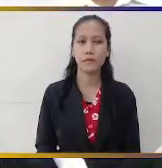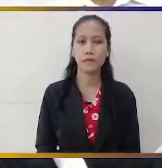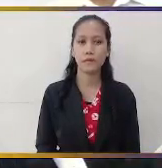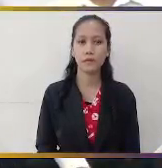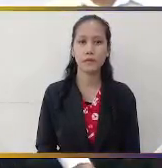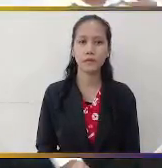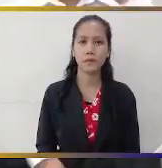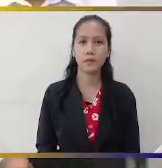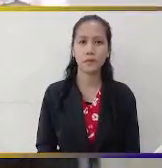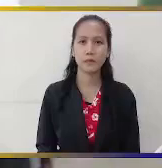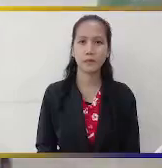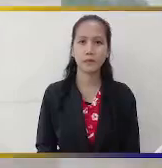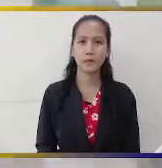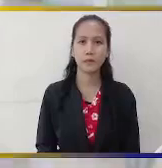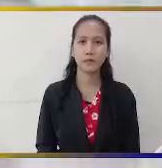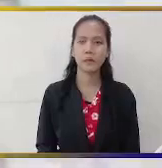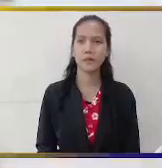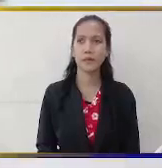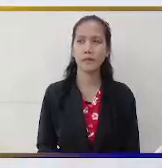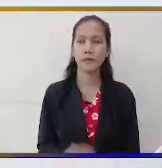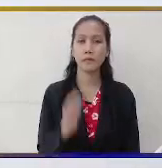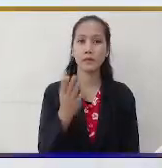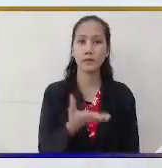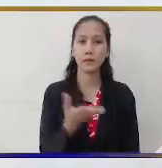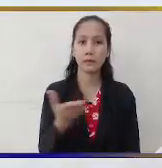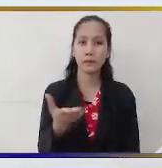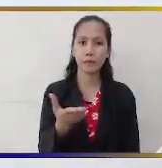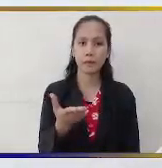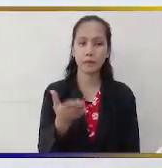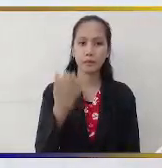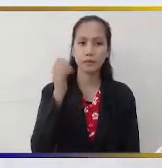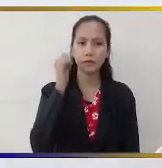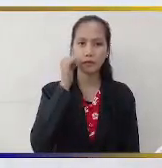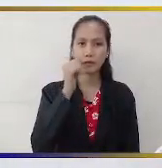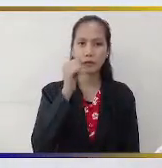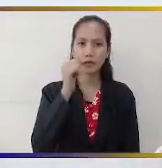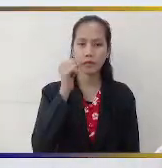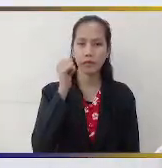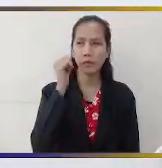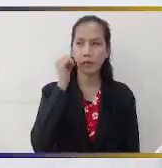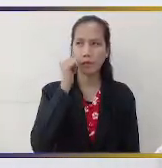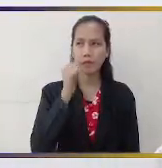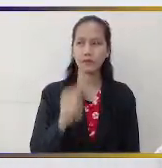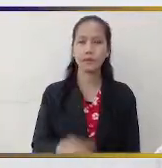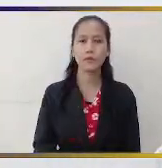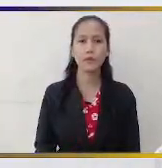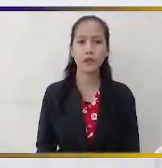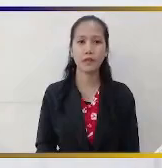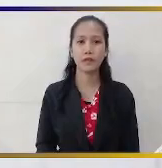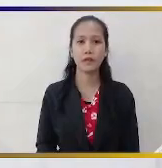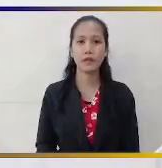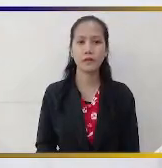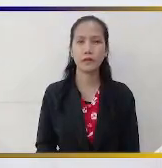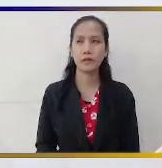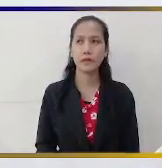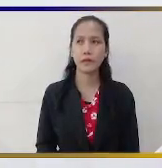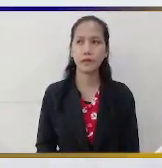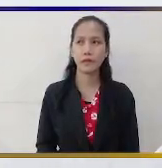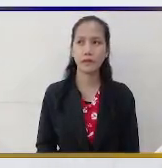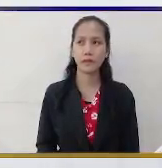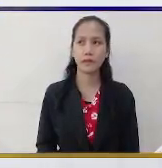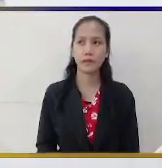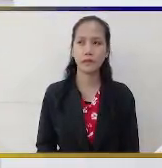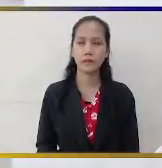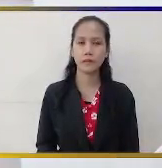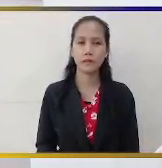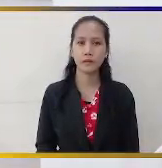this? You always, always, always, no exceptions, you always reap more than you